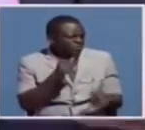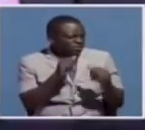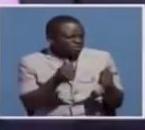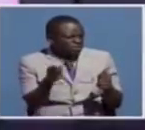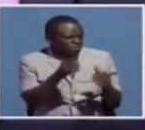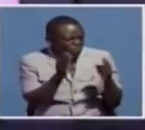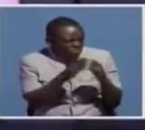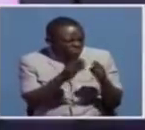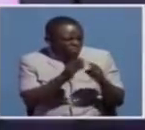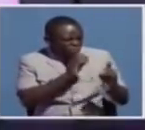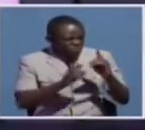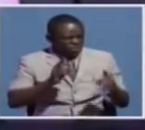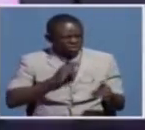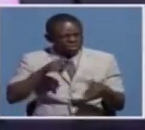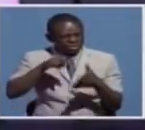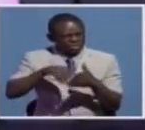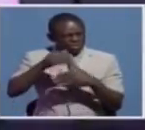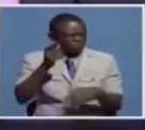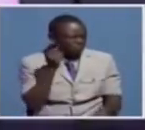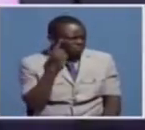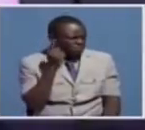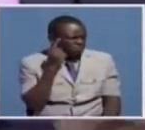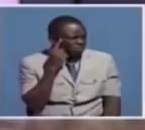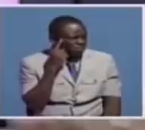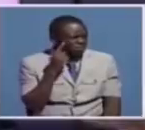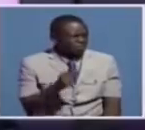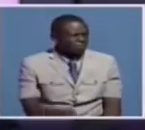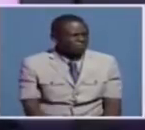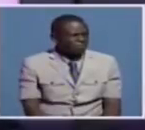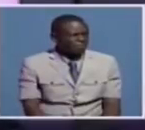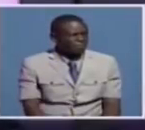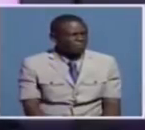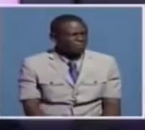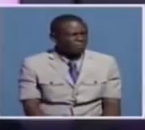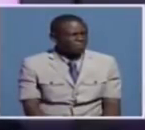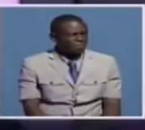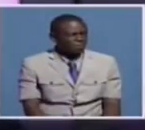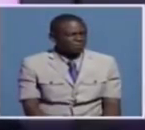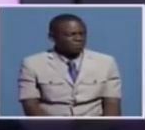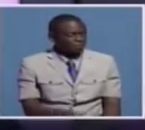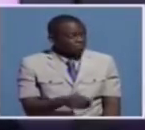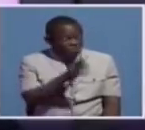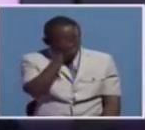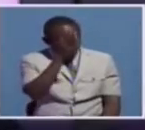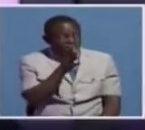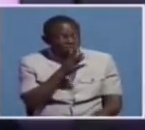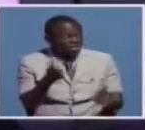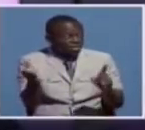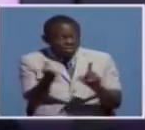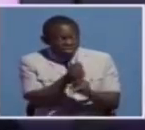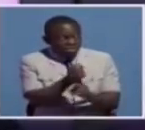when things were happening. So there was that bit. And you were naughtiness of kids. You were never discovered. Up to now, never